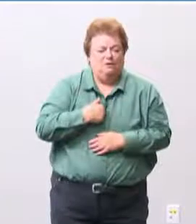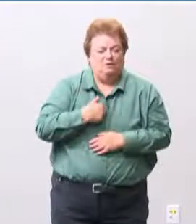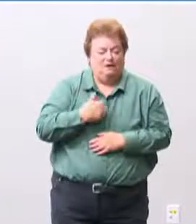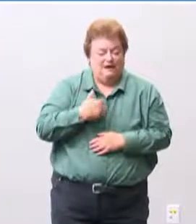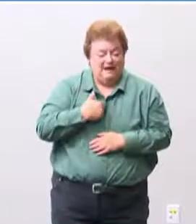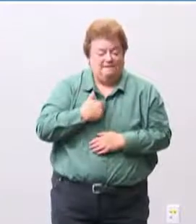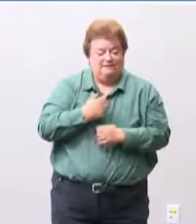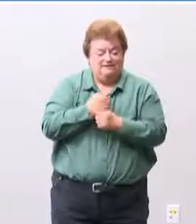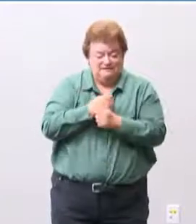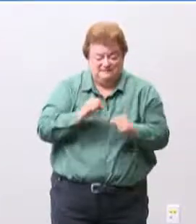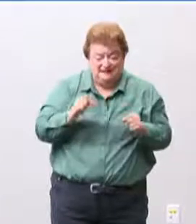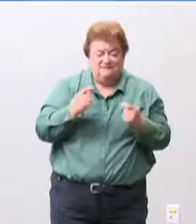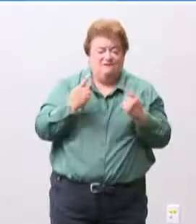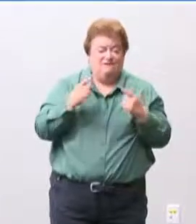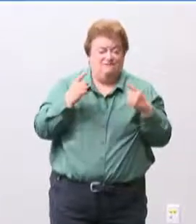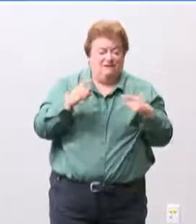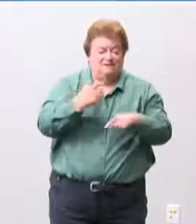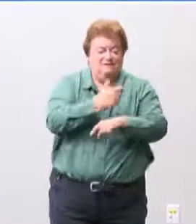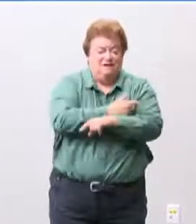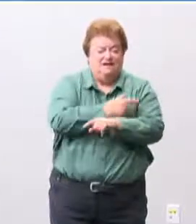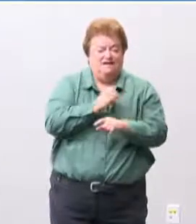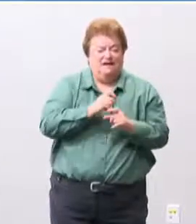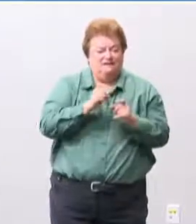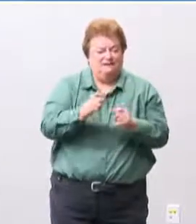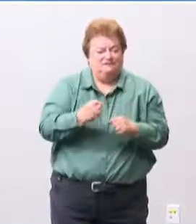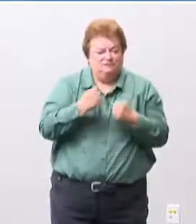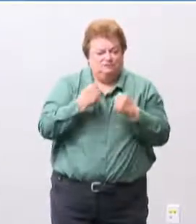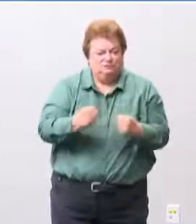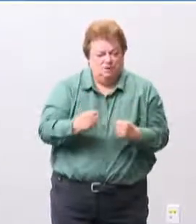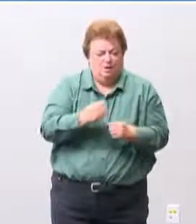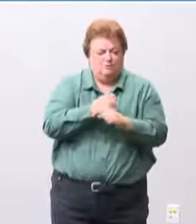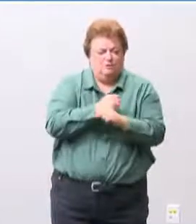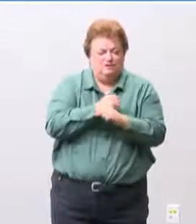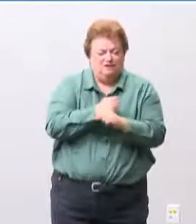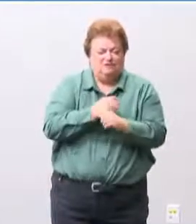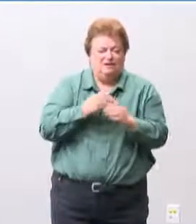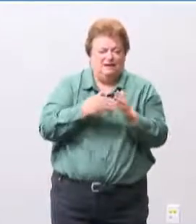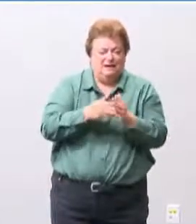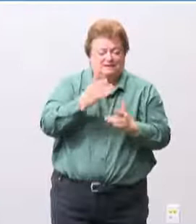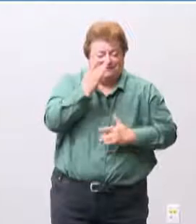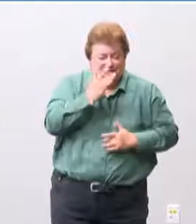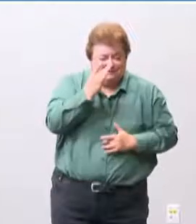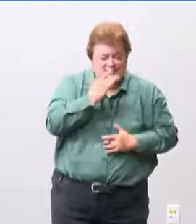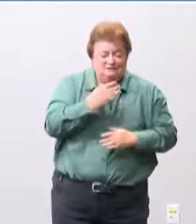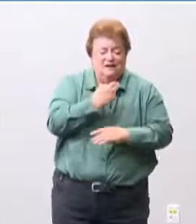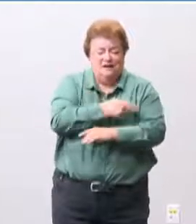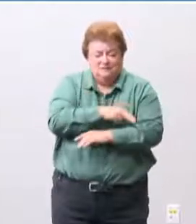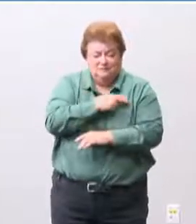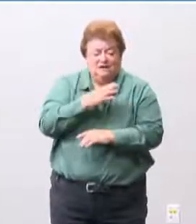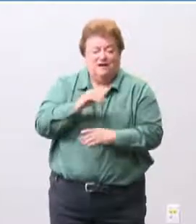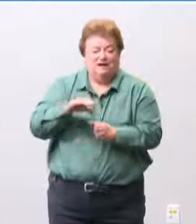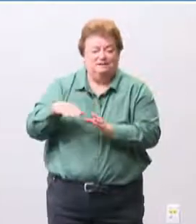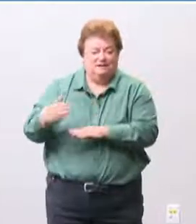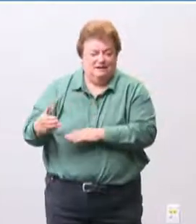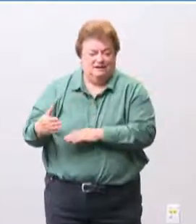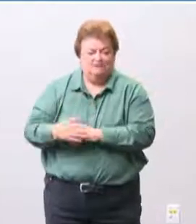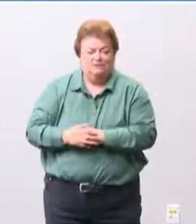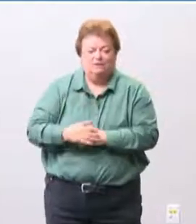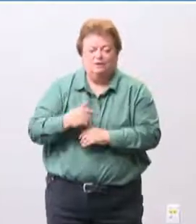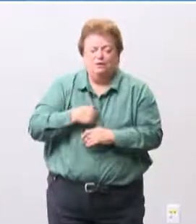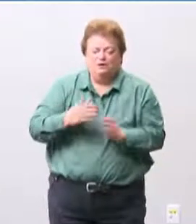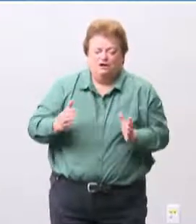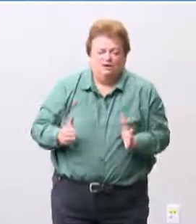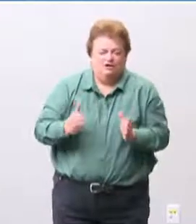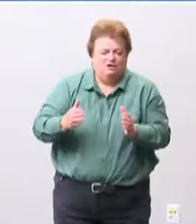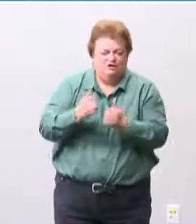effective vaccines that offer strong protection against severe illness, hospitalization, and death. And we urge everyone who